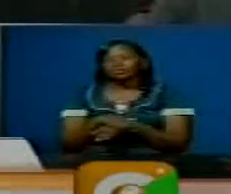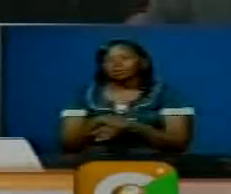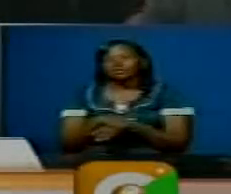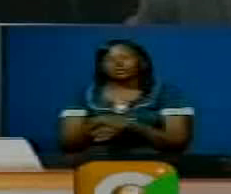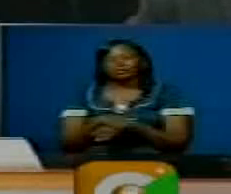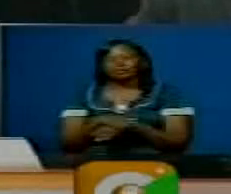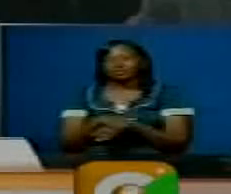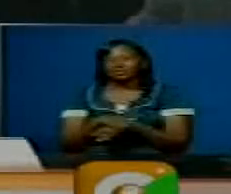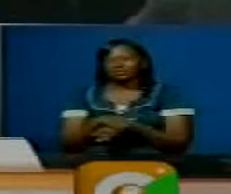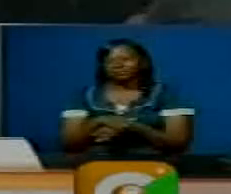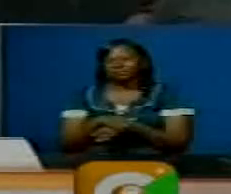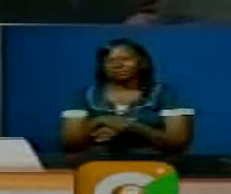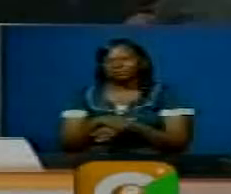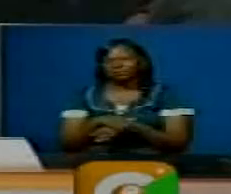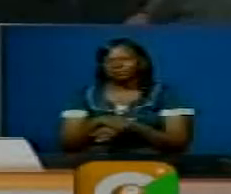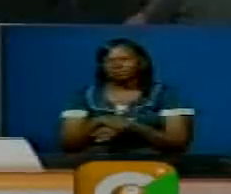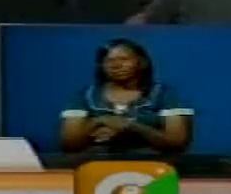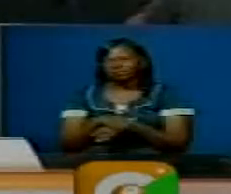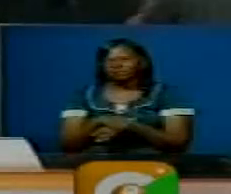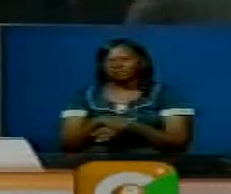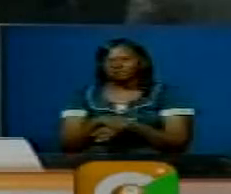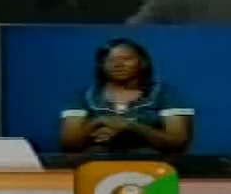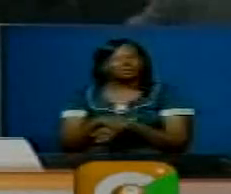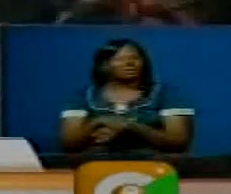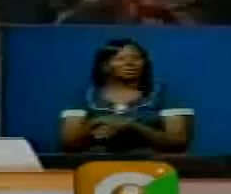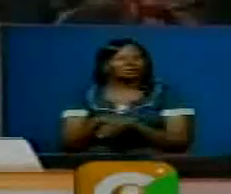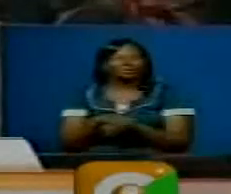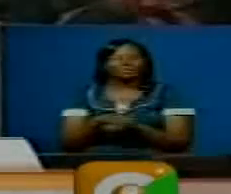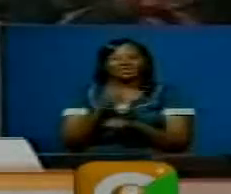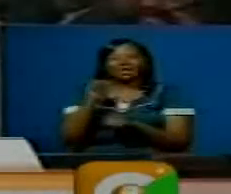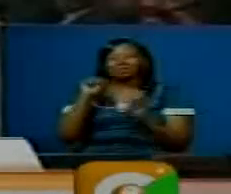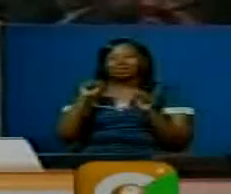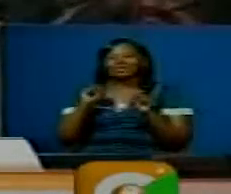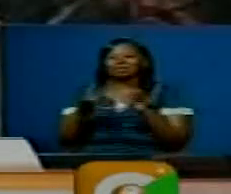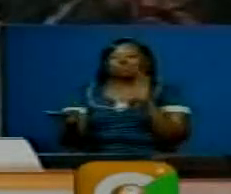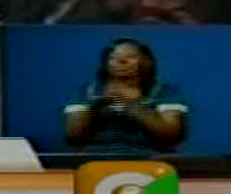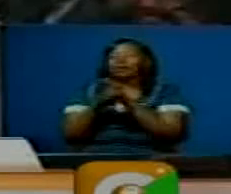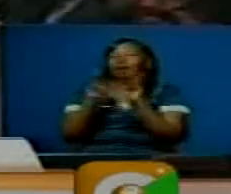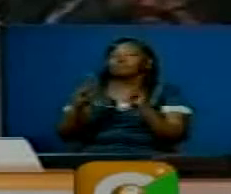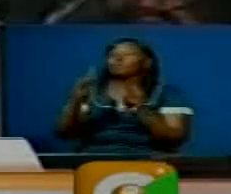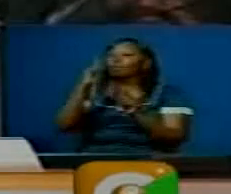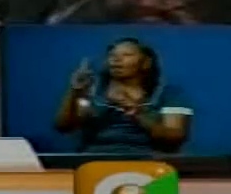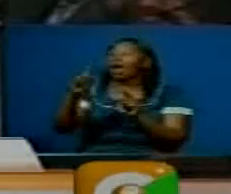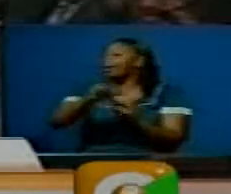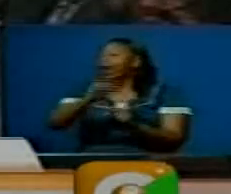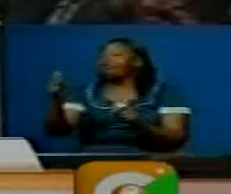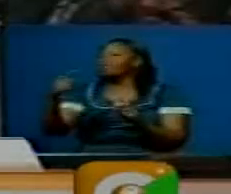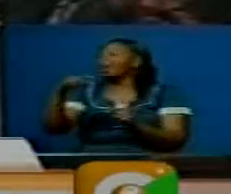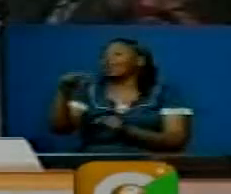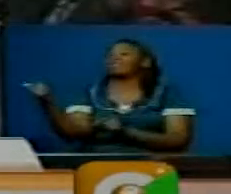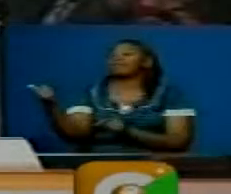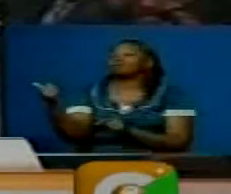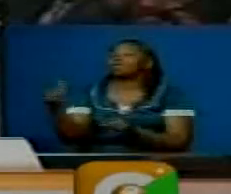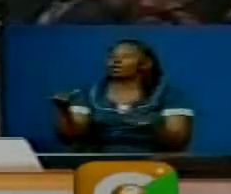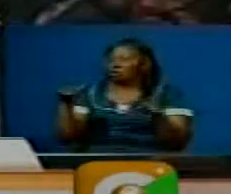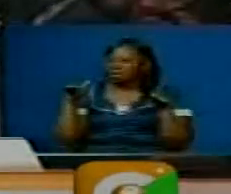I met him in the corridors before we came here, and Nkaissery is waiting for Parliament to start debating his report. The